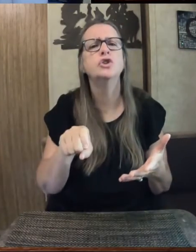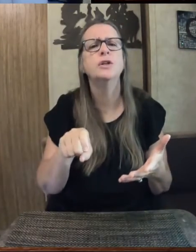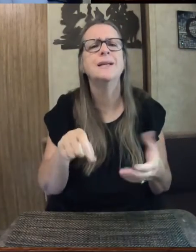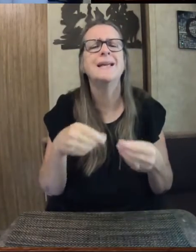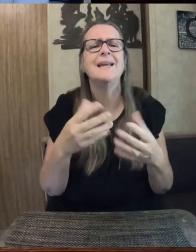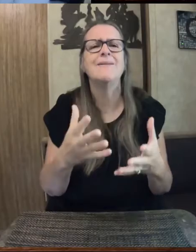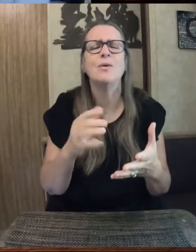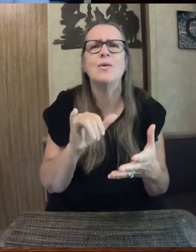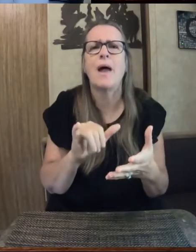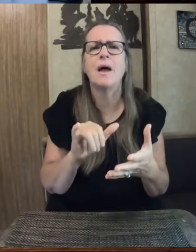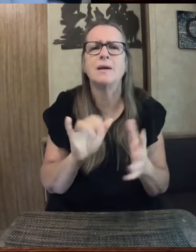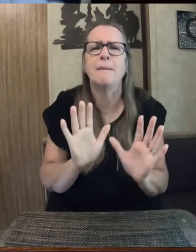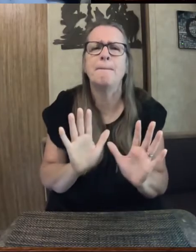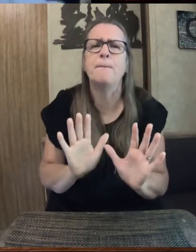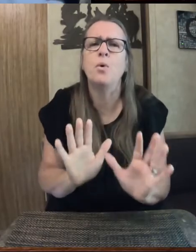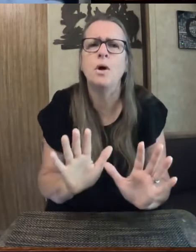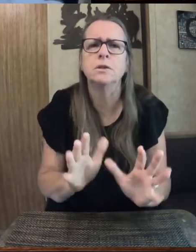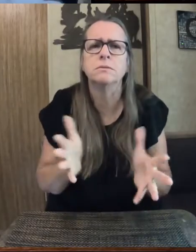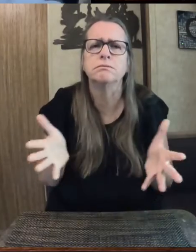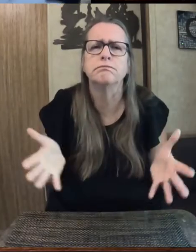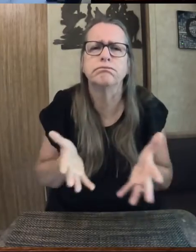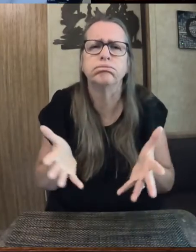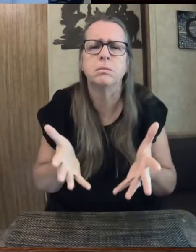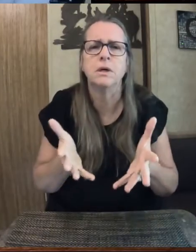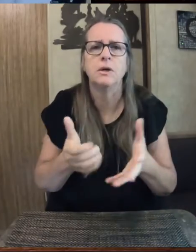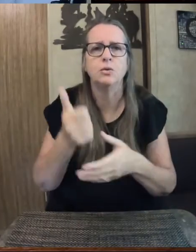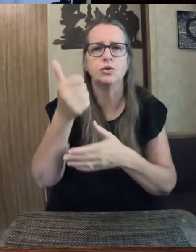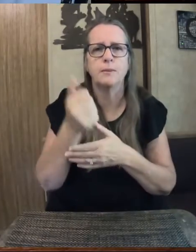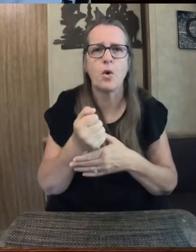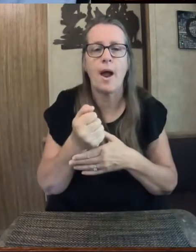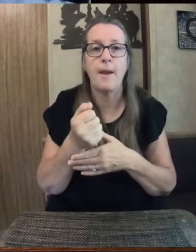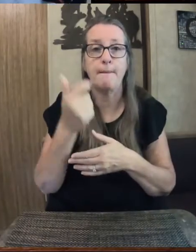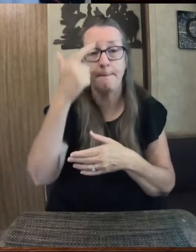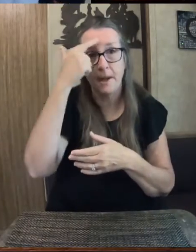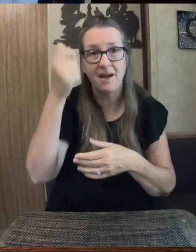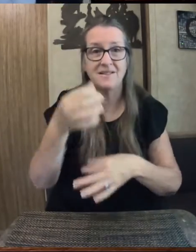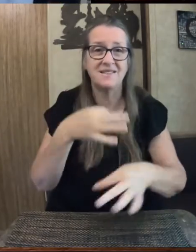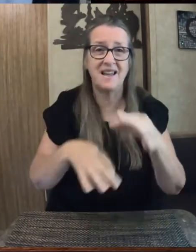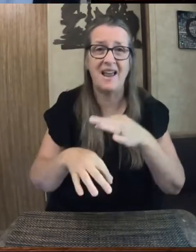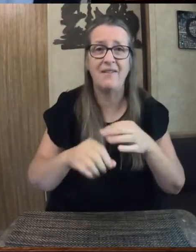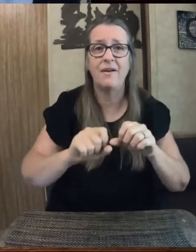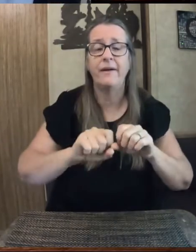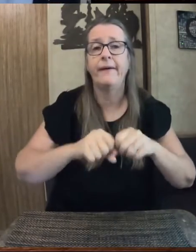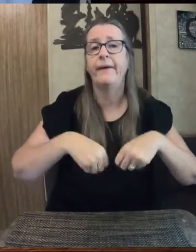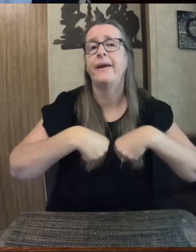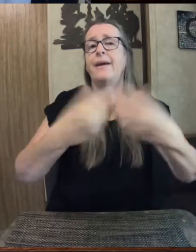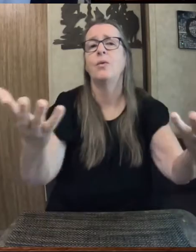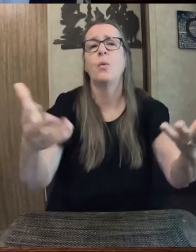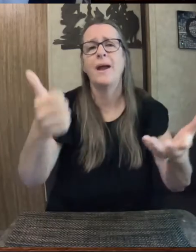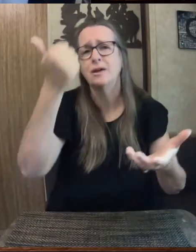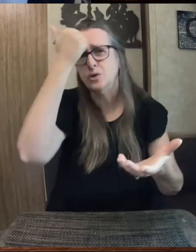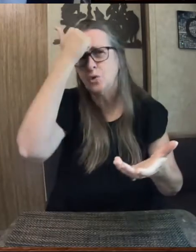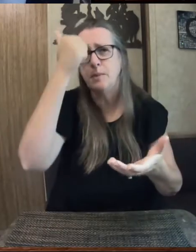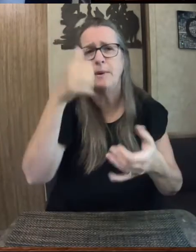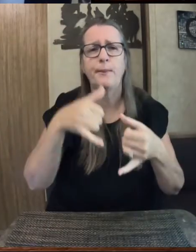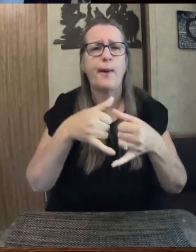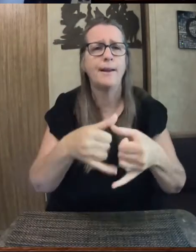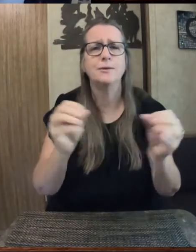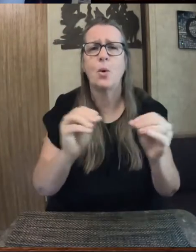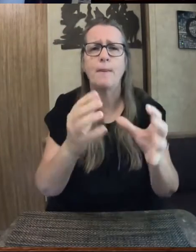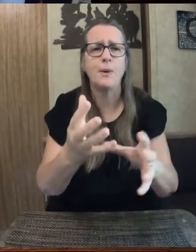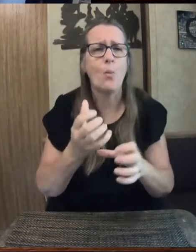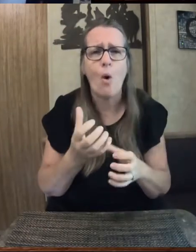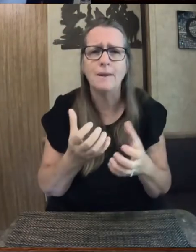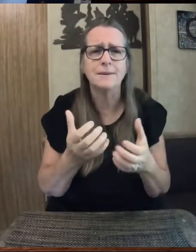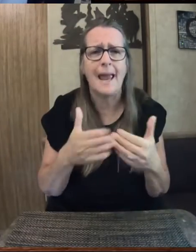you that little push that you need to subscribe, because that, instead of giving away like a stupid prize that nobody wants